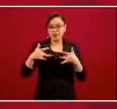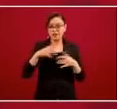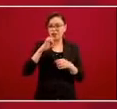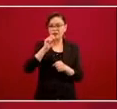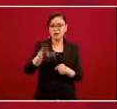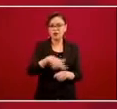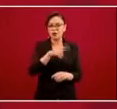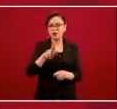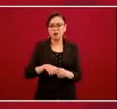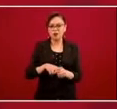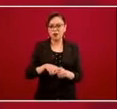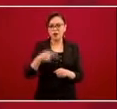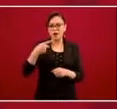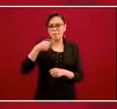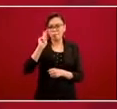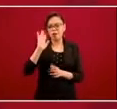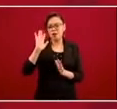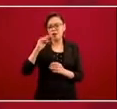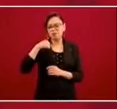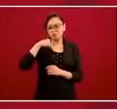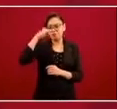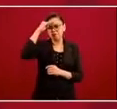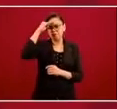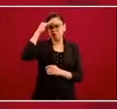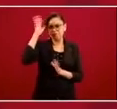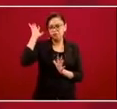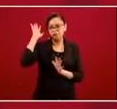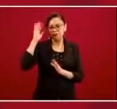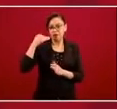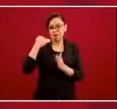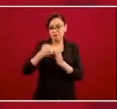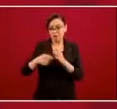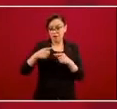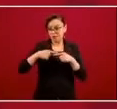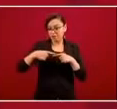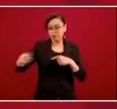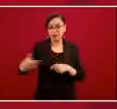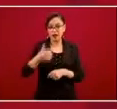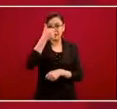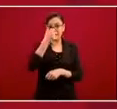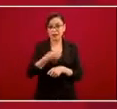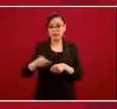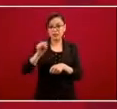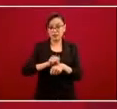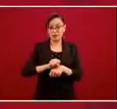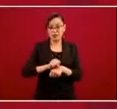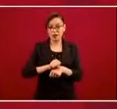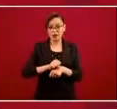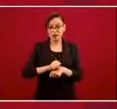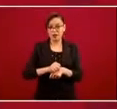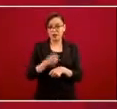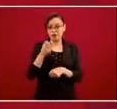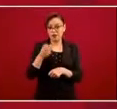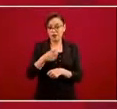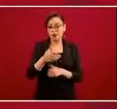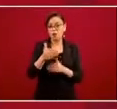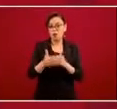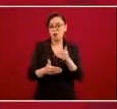reasonable decisions and sensible decisions in us. But I think these kind of declarations and